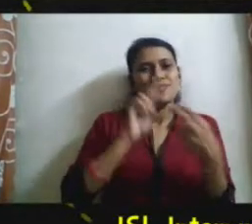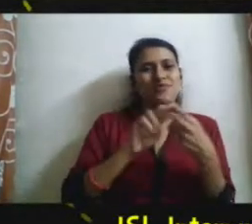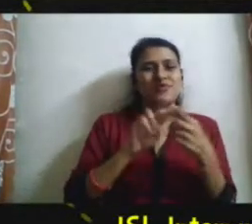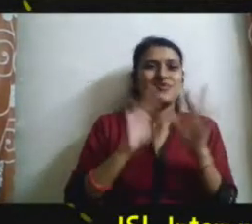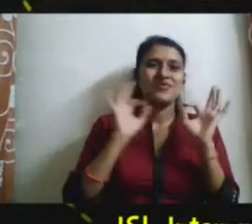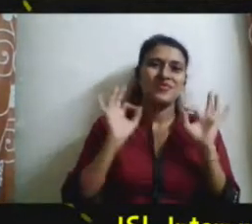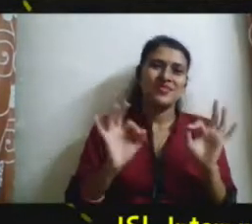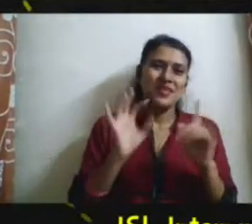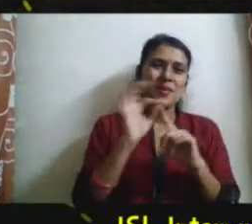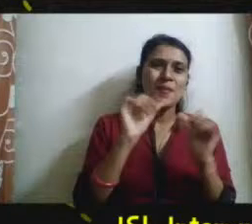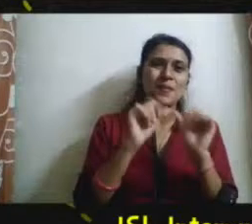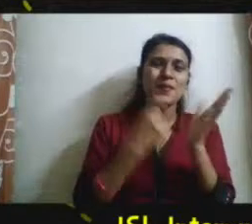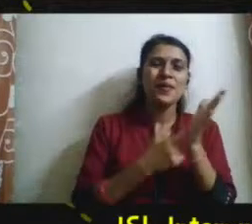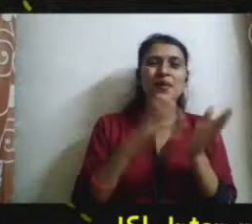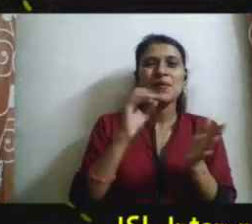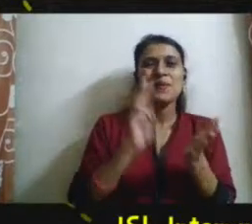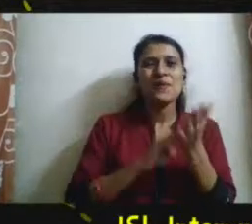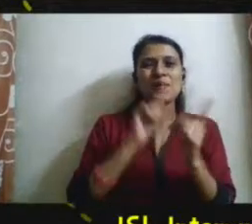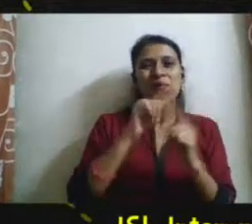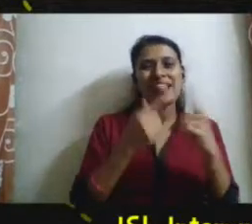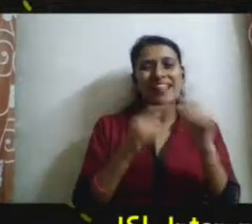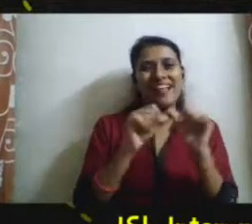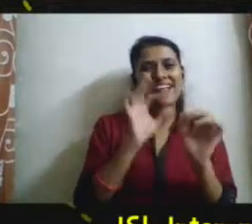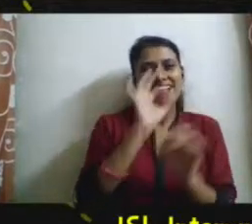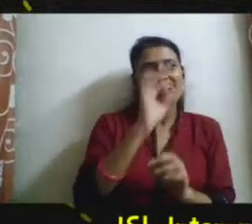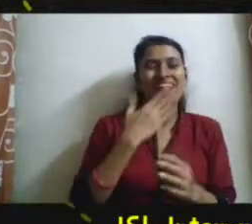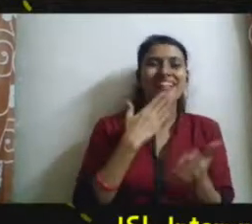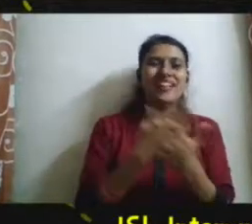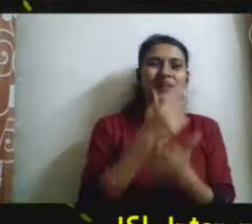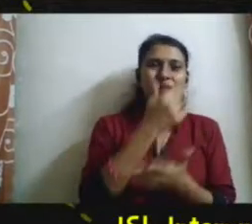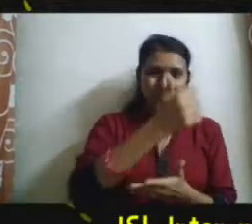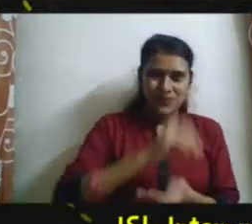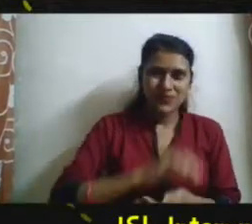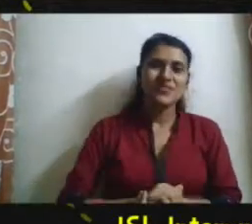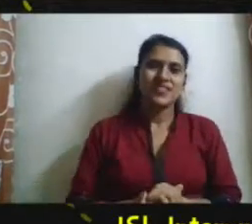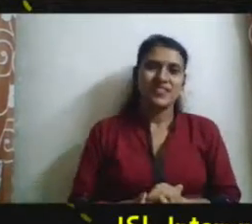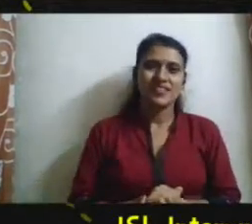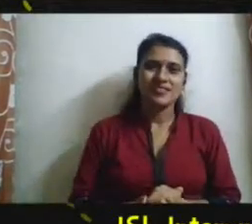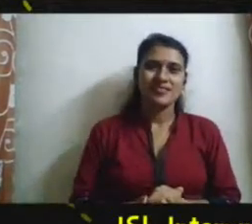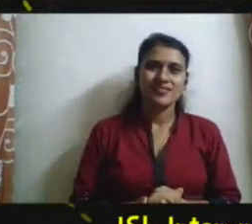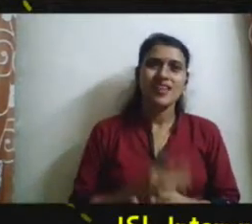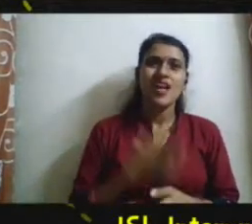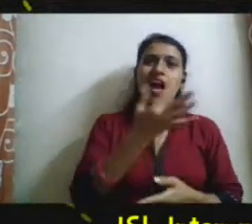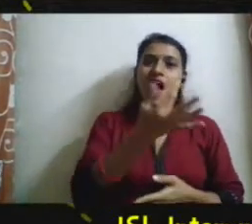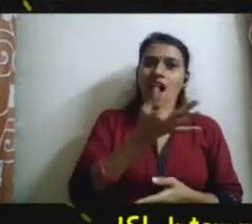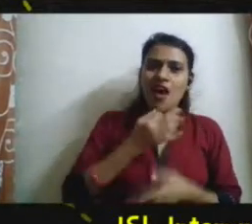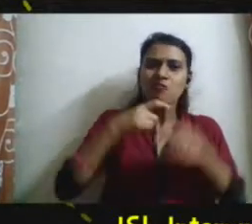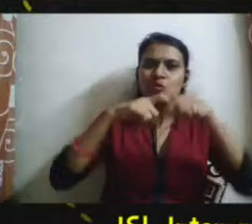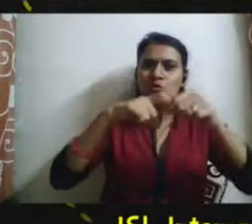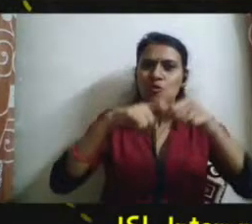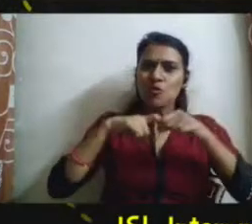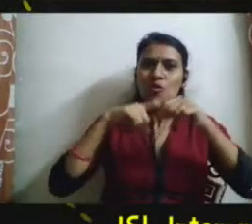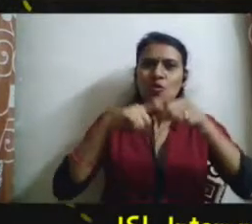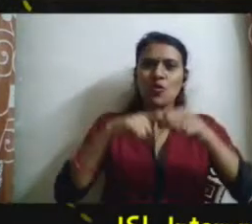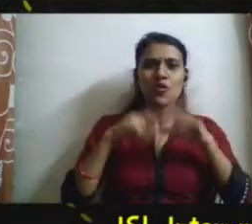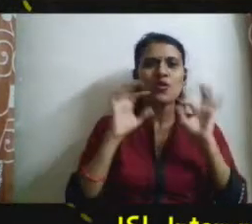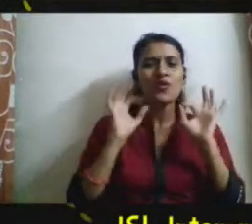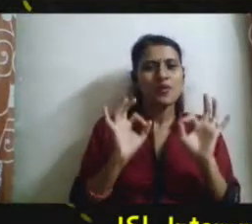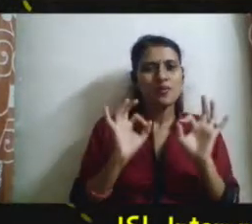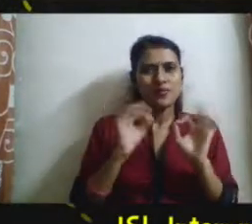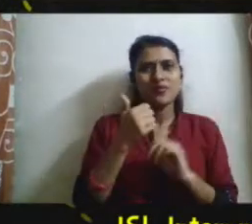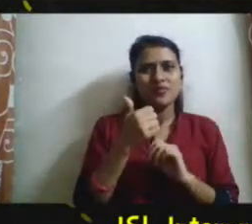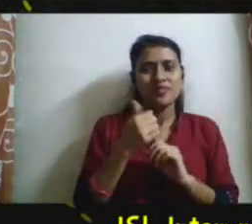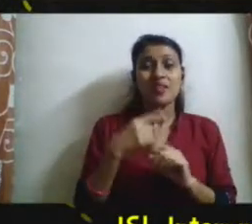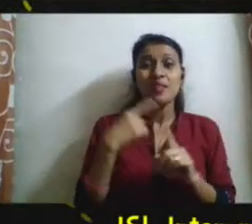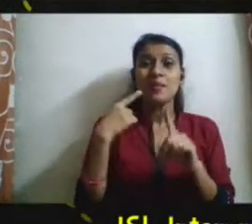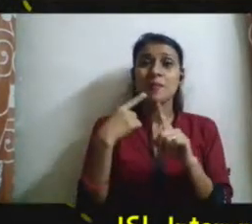to you, Paromita, and thank you for not just asking those questions, but also